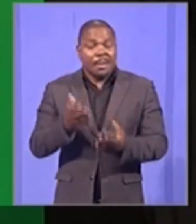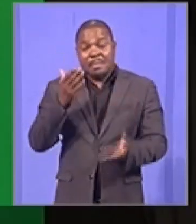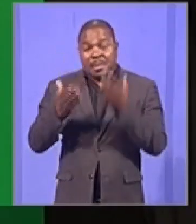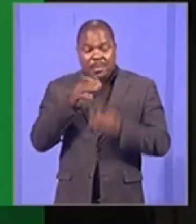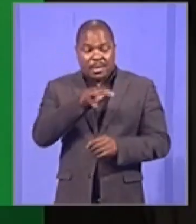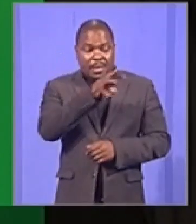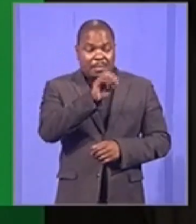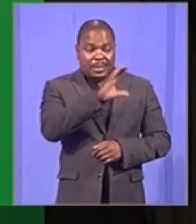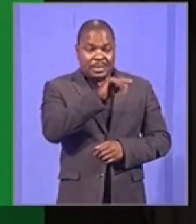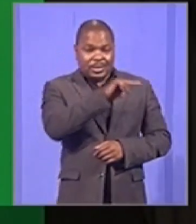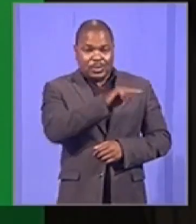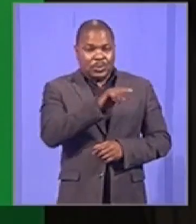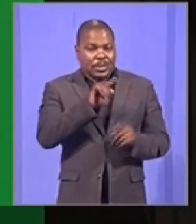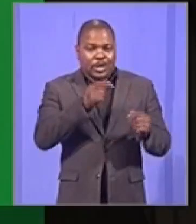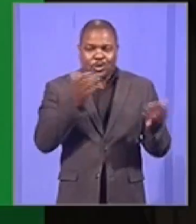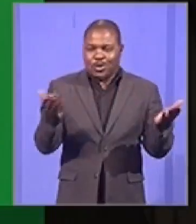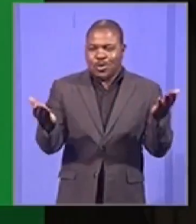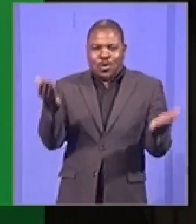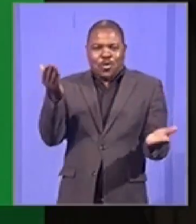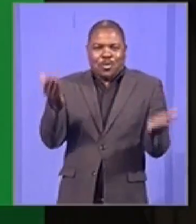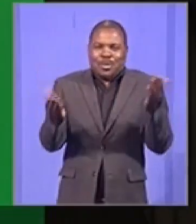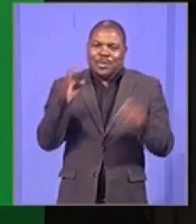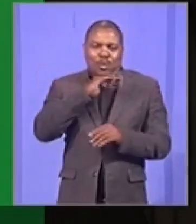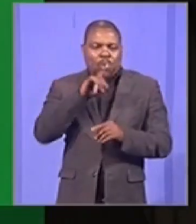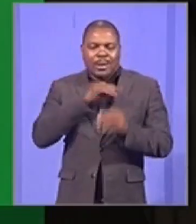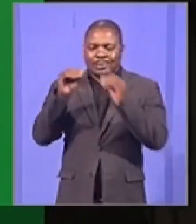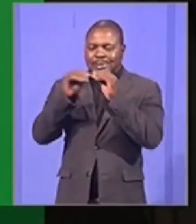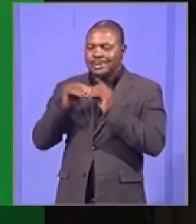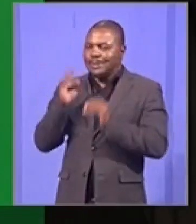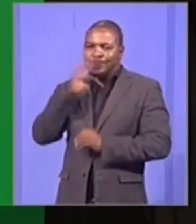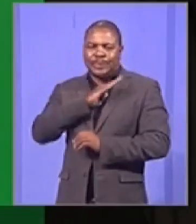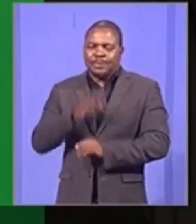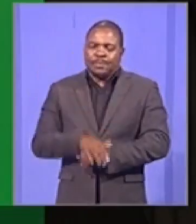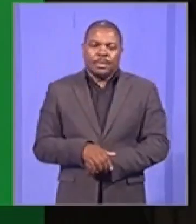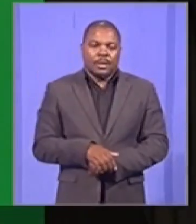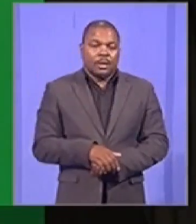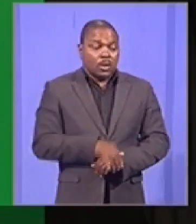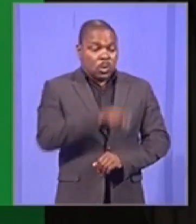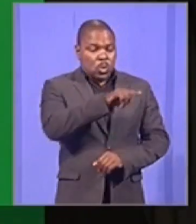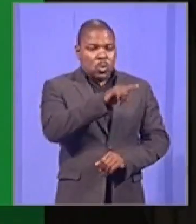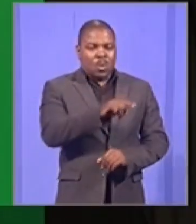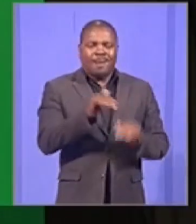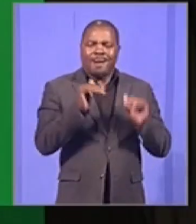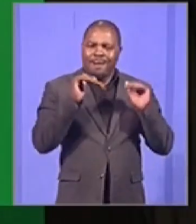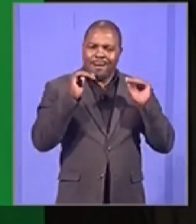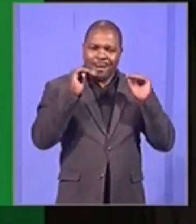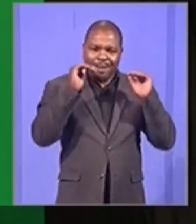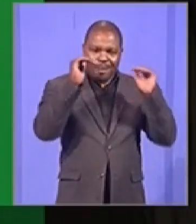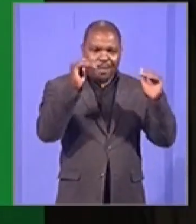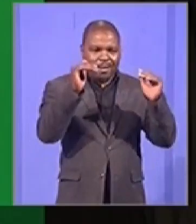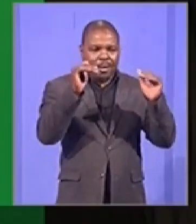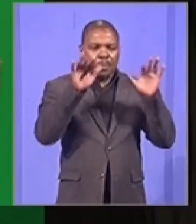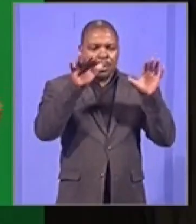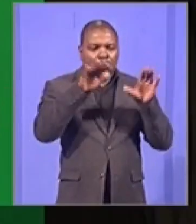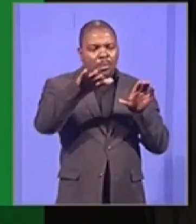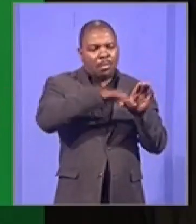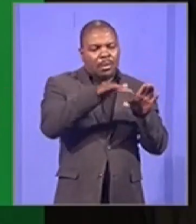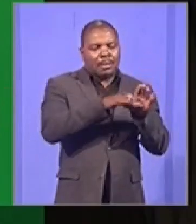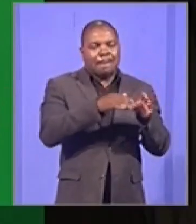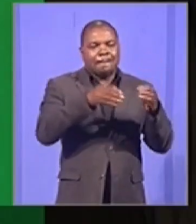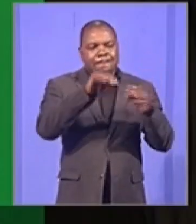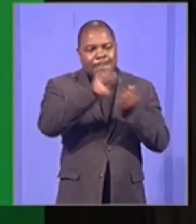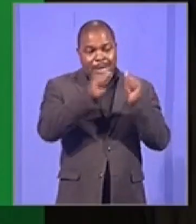because I know comparative statistics. You have the highest participation rates in maths nationally.